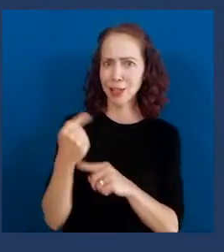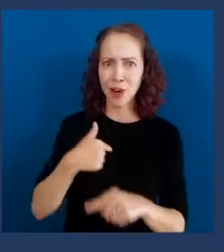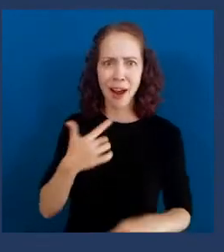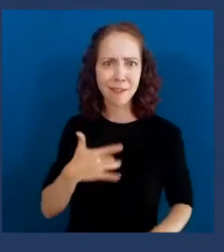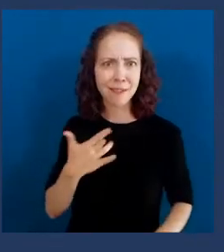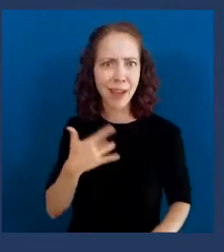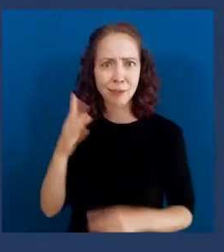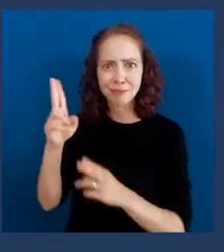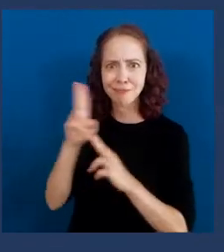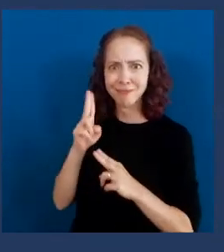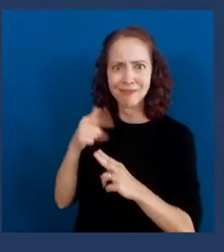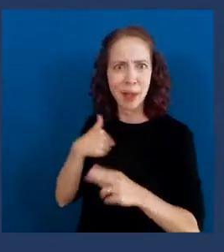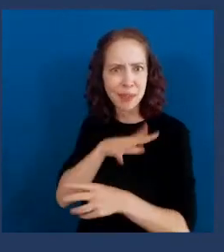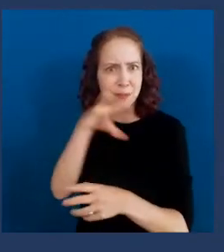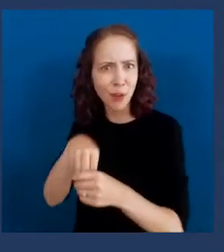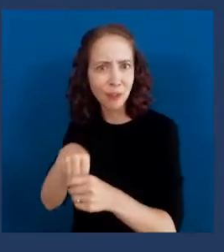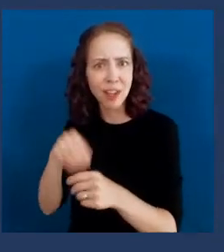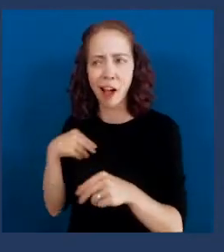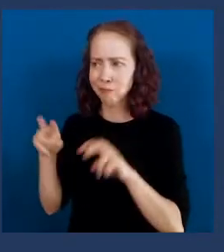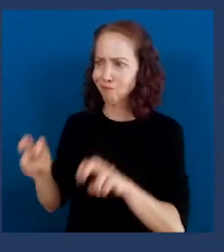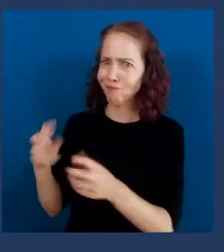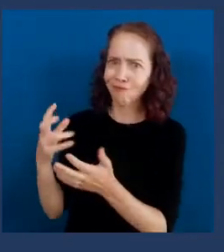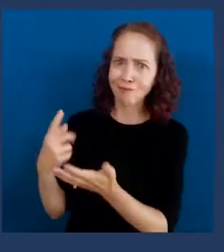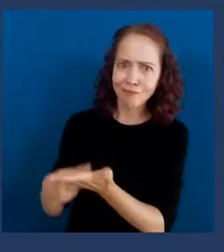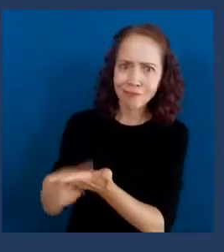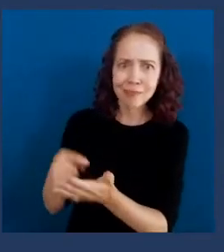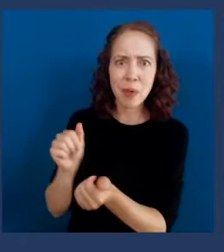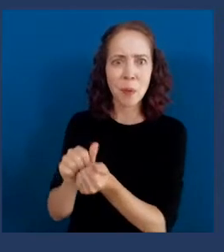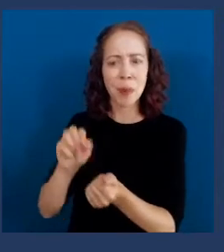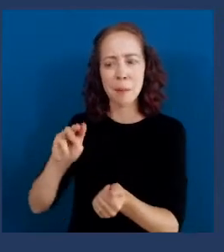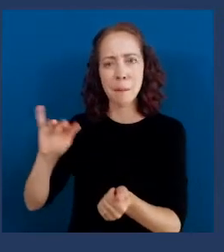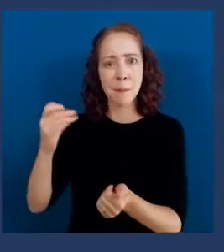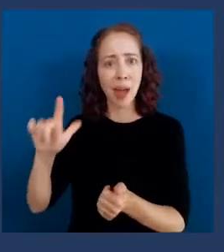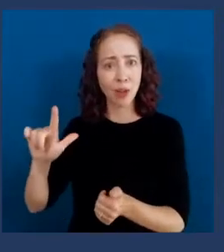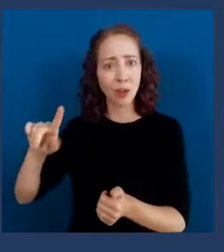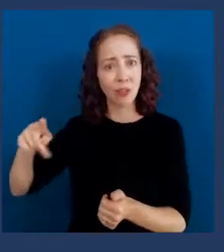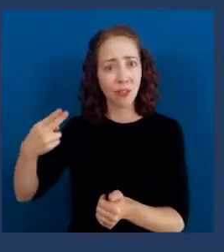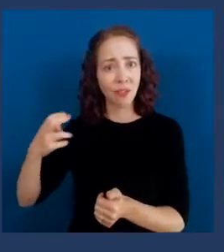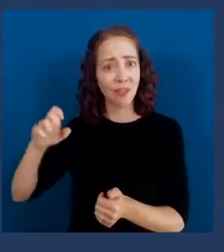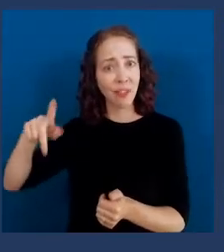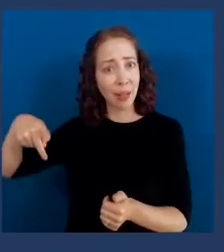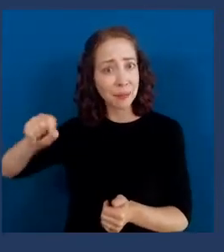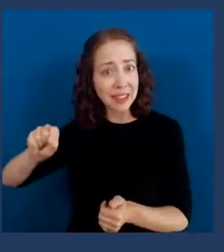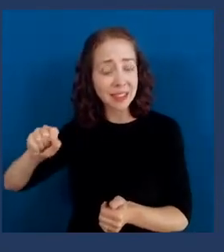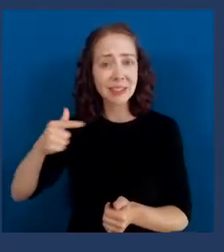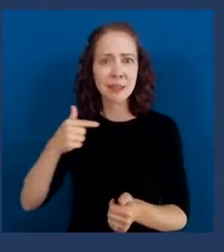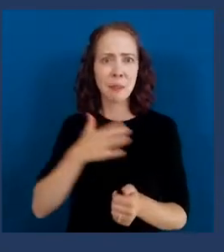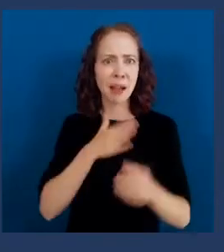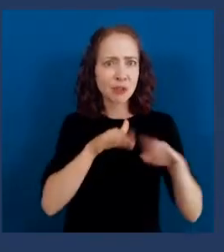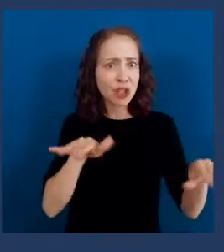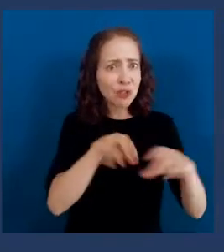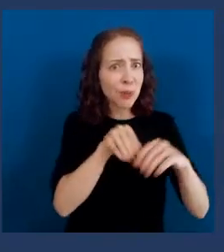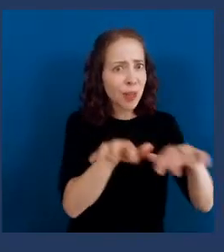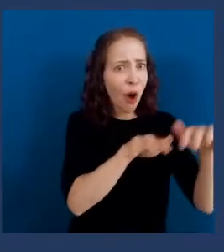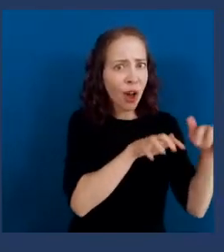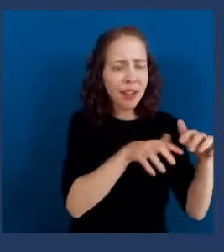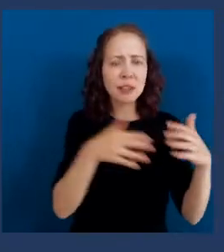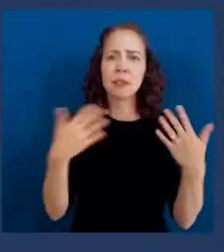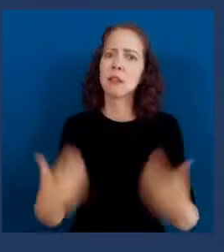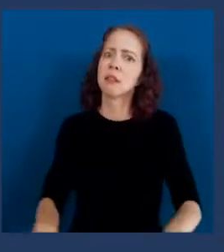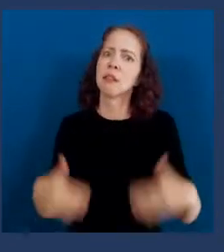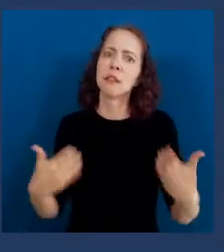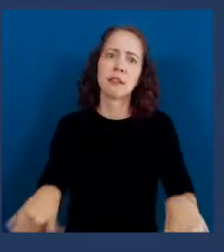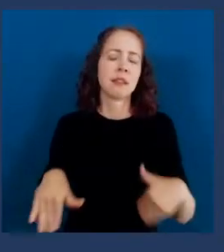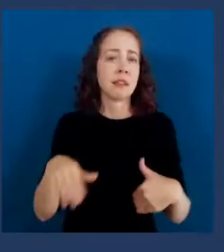incredibly honored to be part of it. I got to sit with Michael Phelps. My children were in the audience. It was so engaging and so